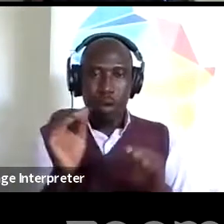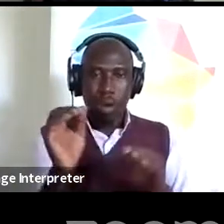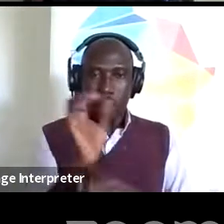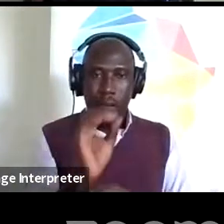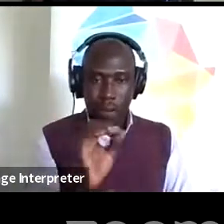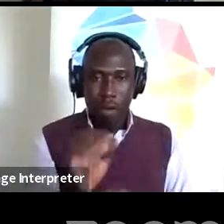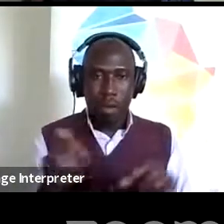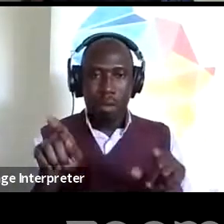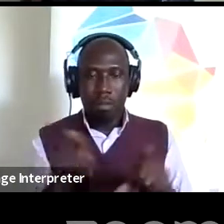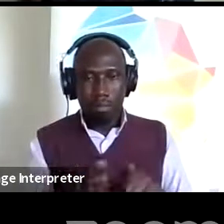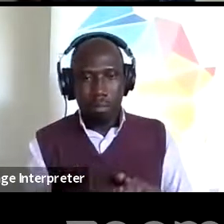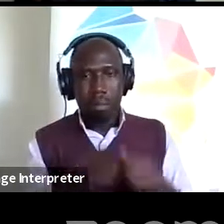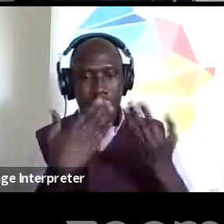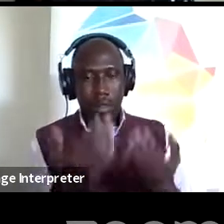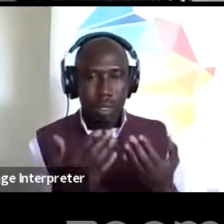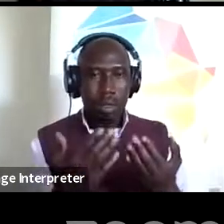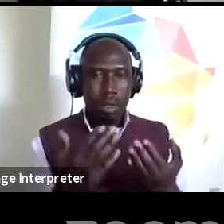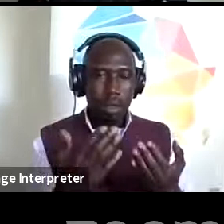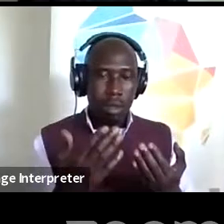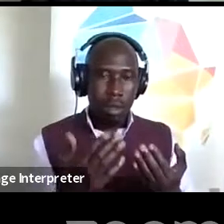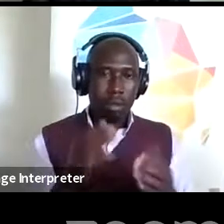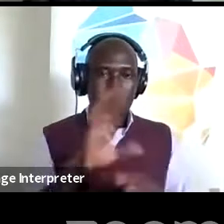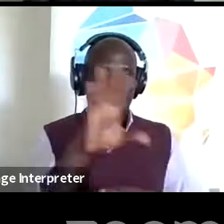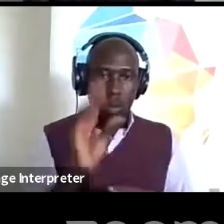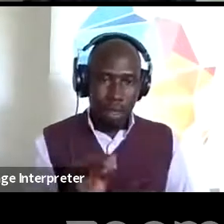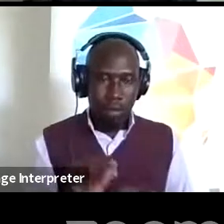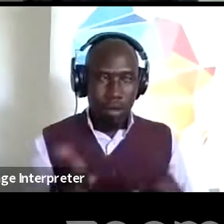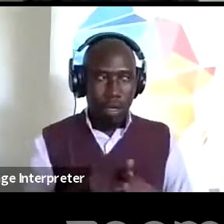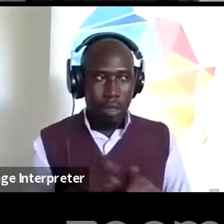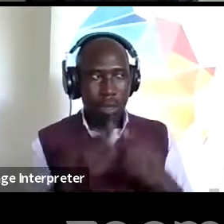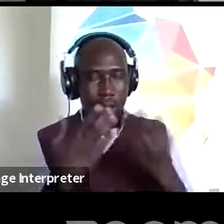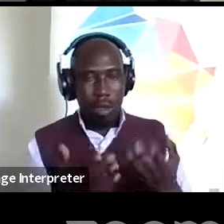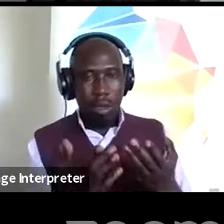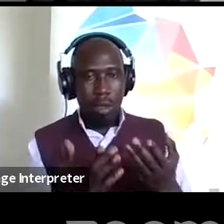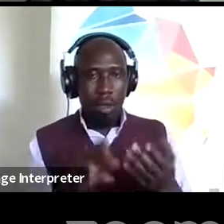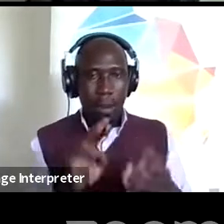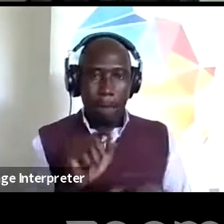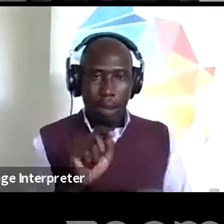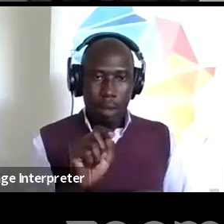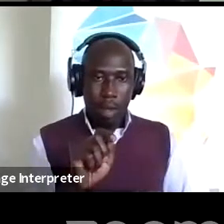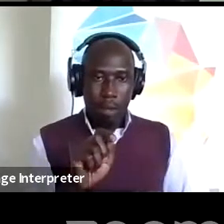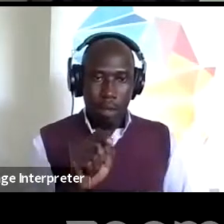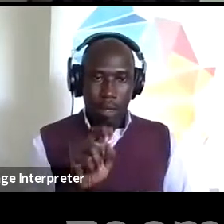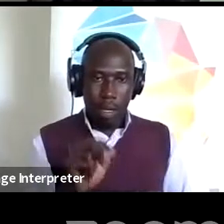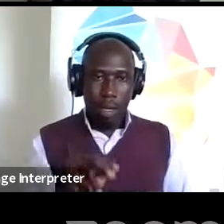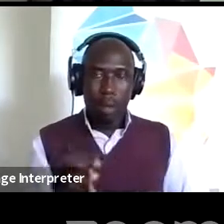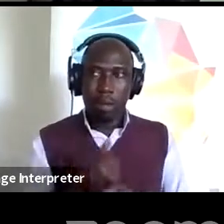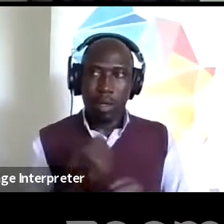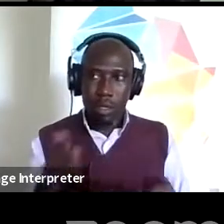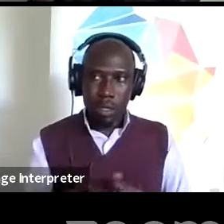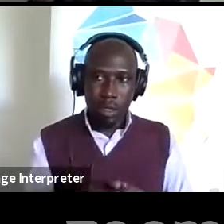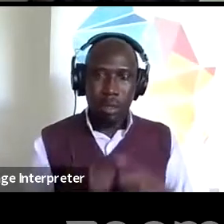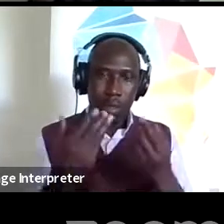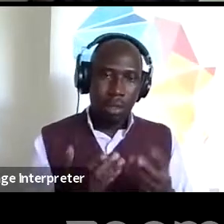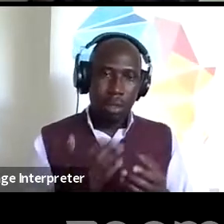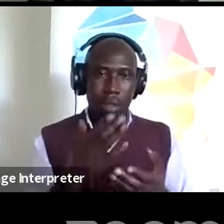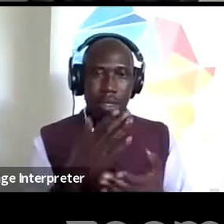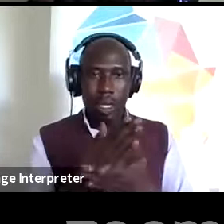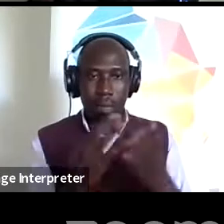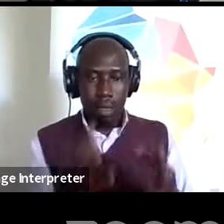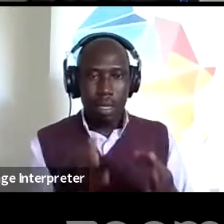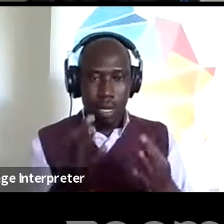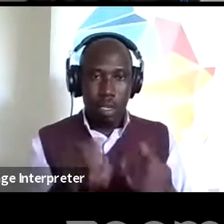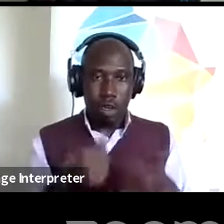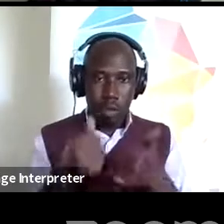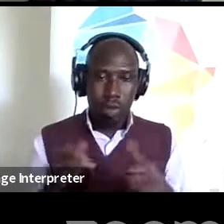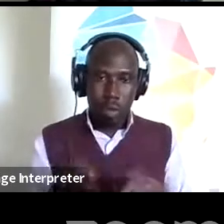learning portals. For instance, in South Africa, Vodacom and MTN were doing that. So that's also quite progressive. And I